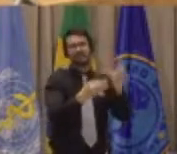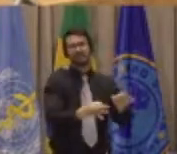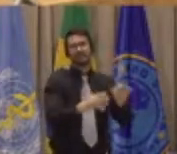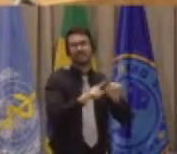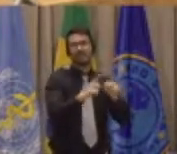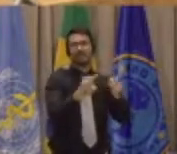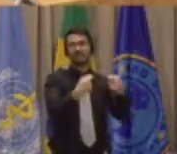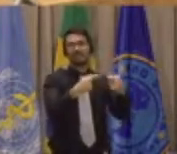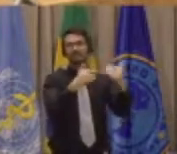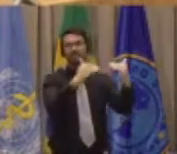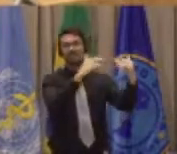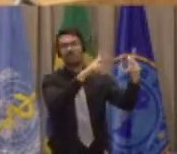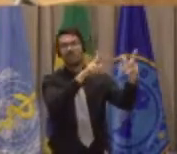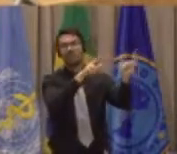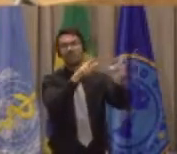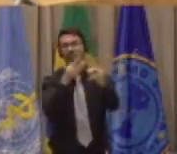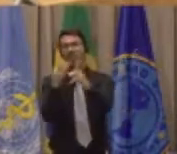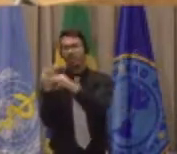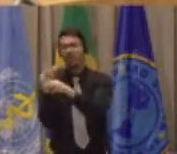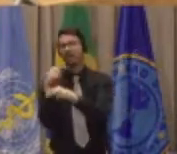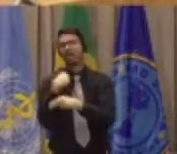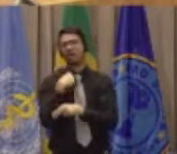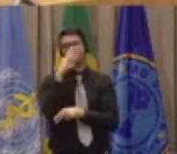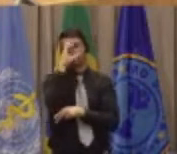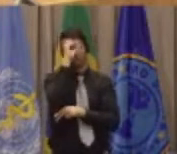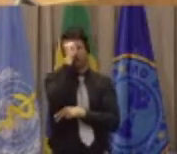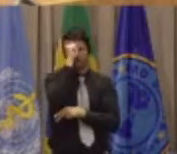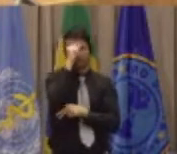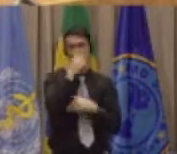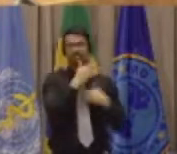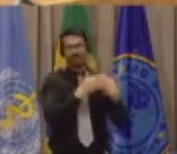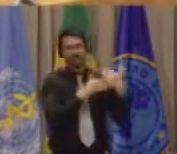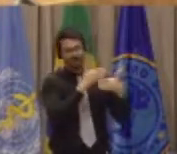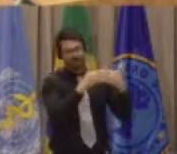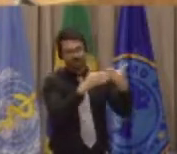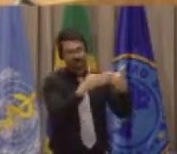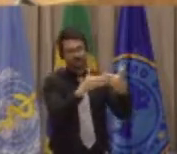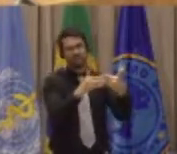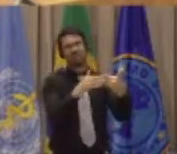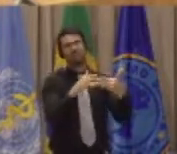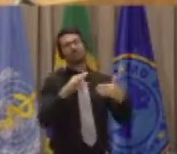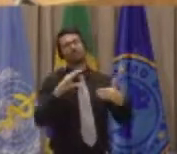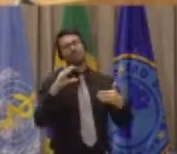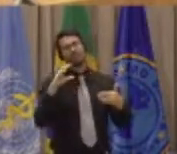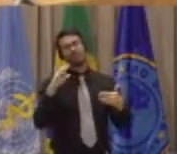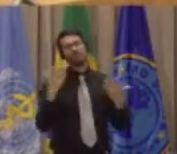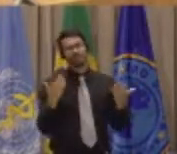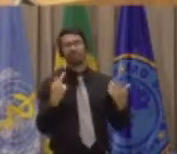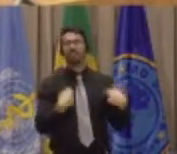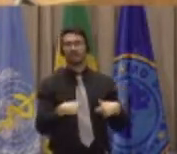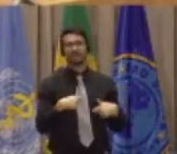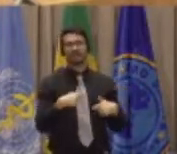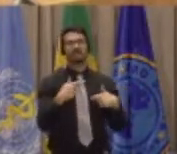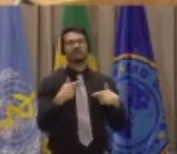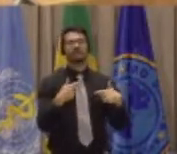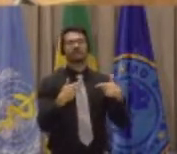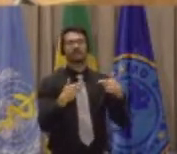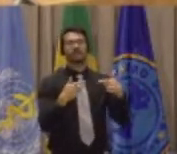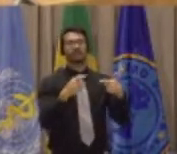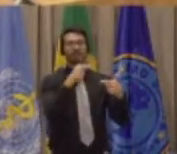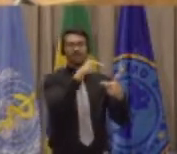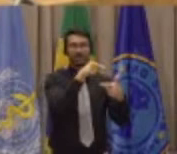I think that's something good, but I learned in the process, and I believed to leave